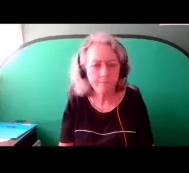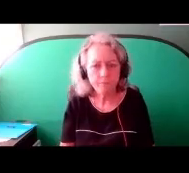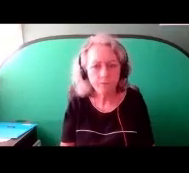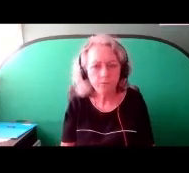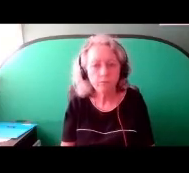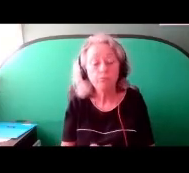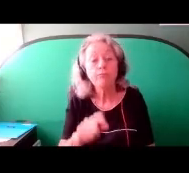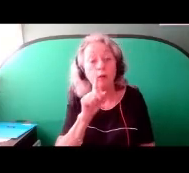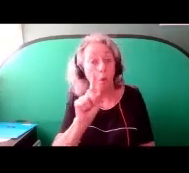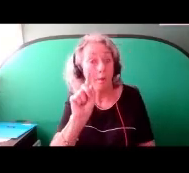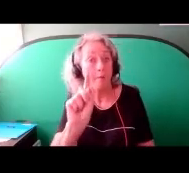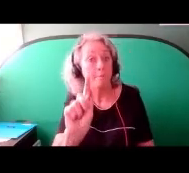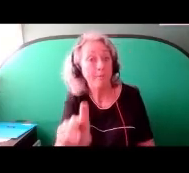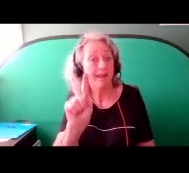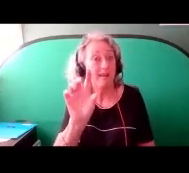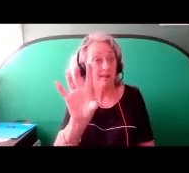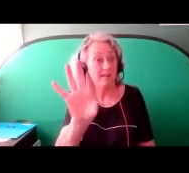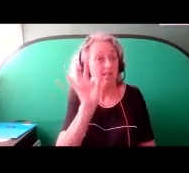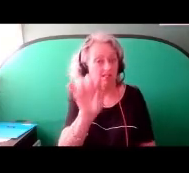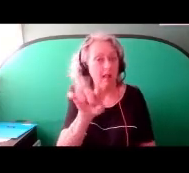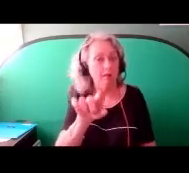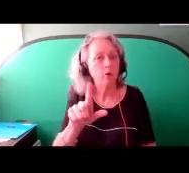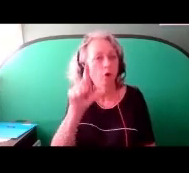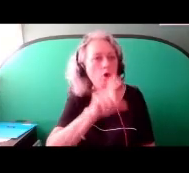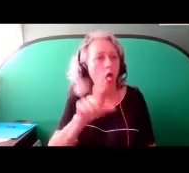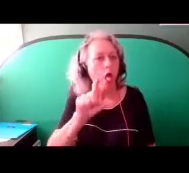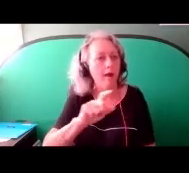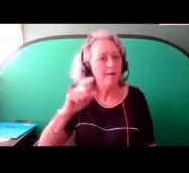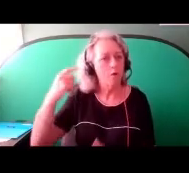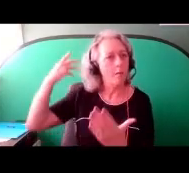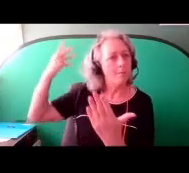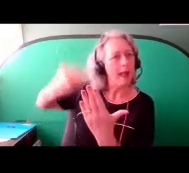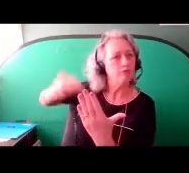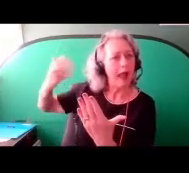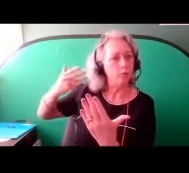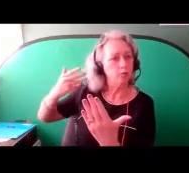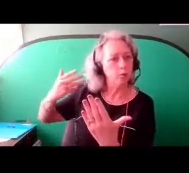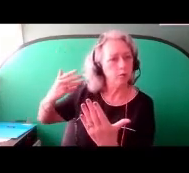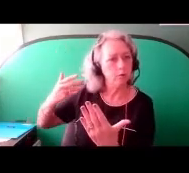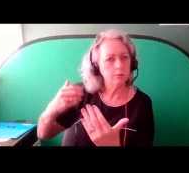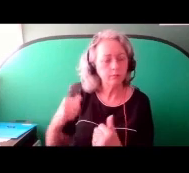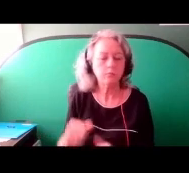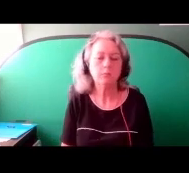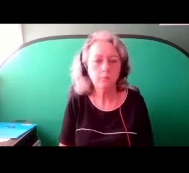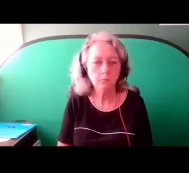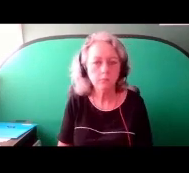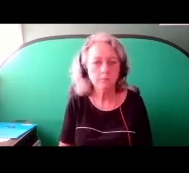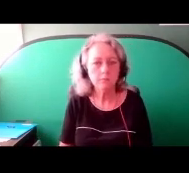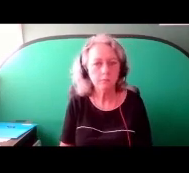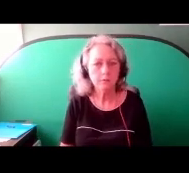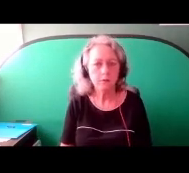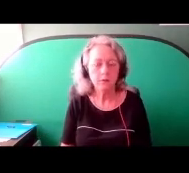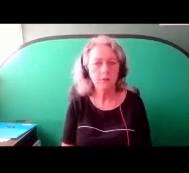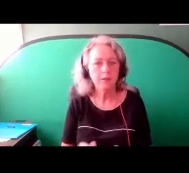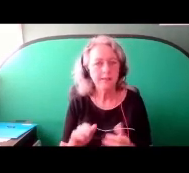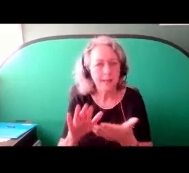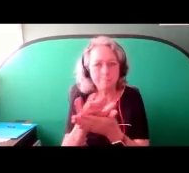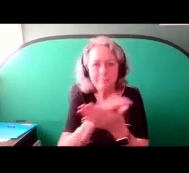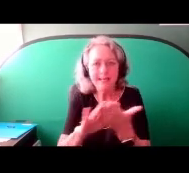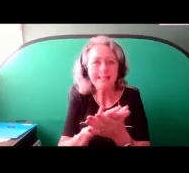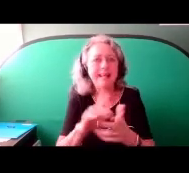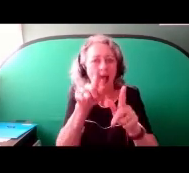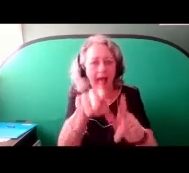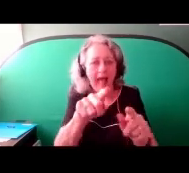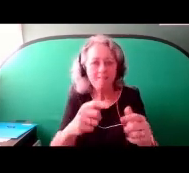select that with tapping on the done in the top right. And now I've got a good